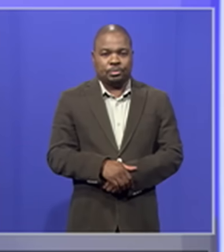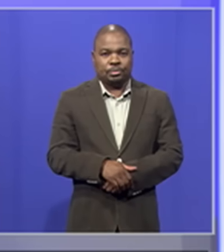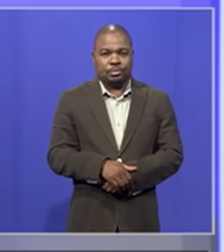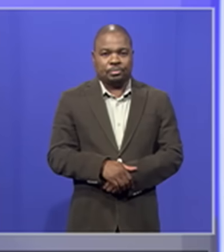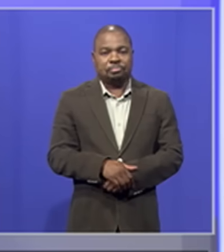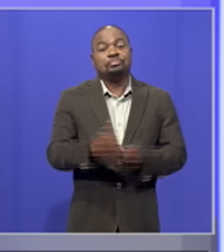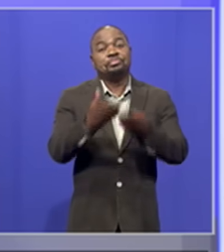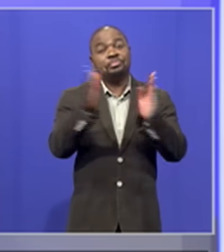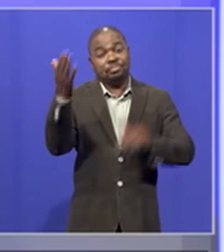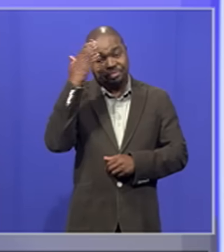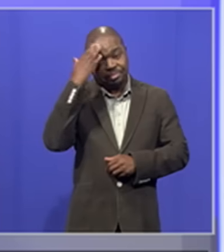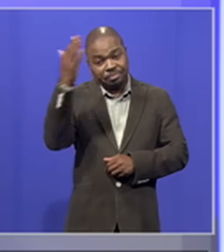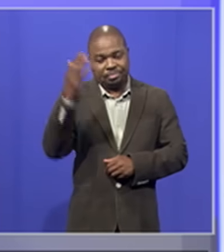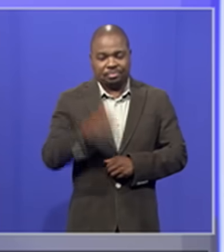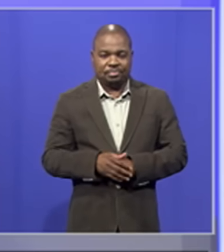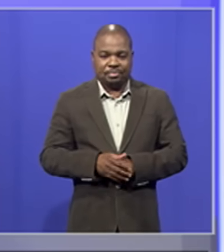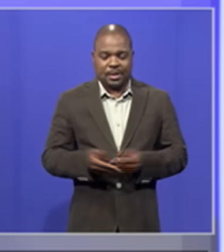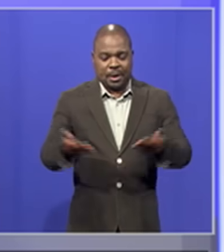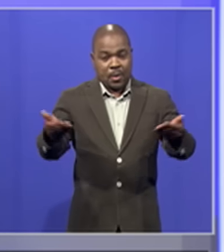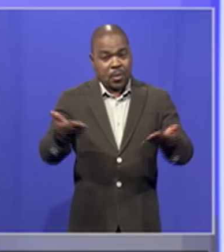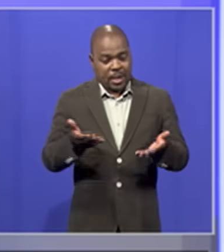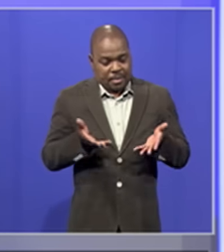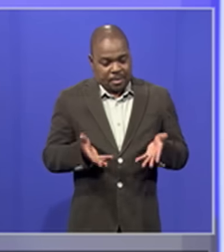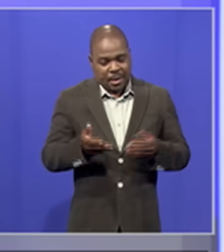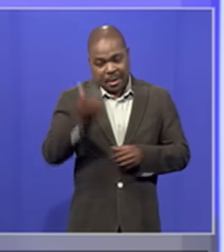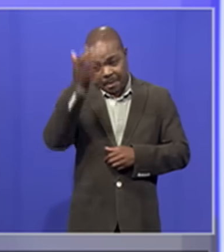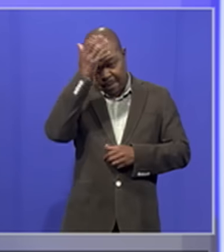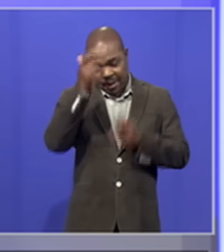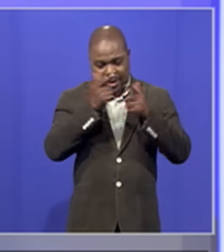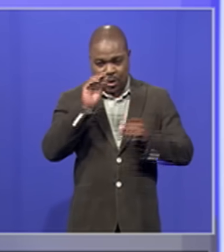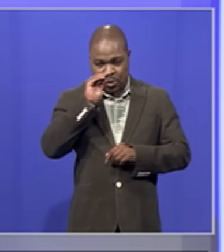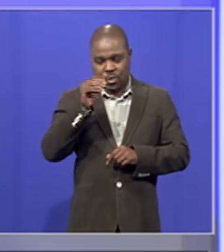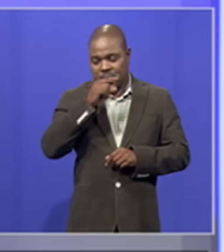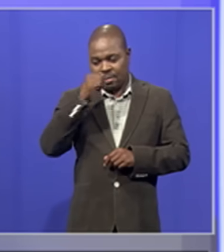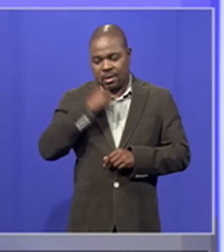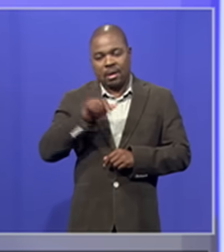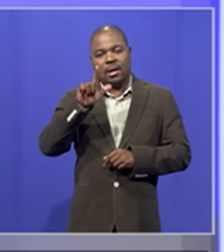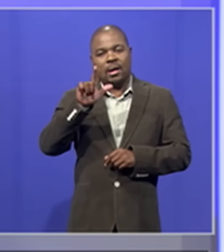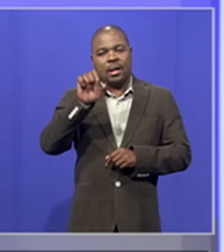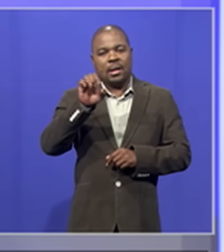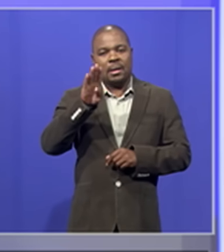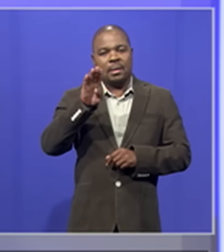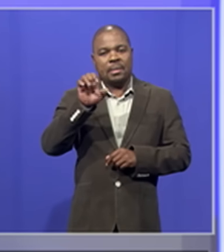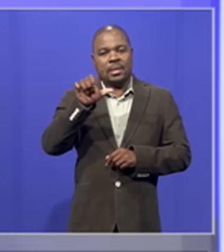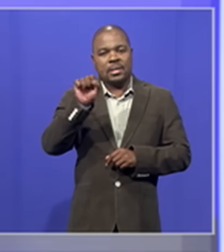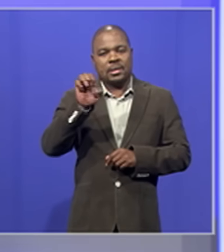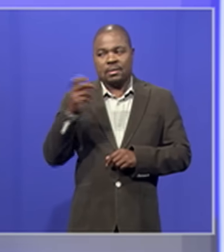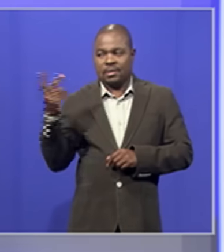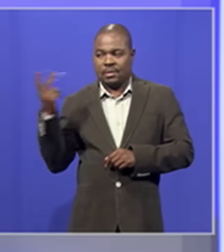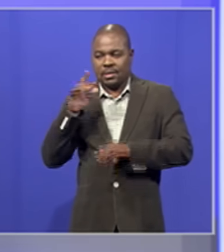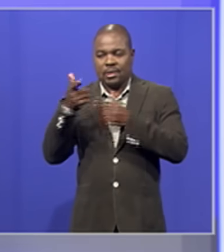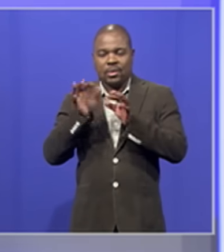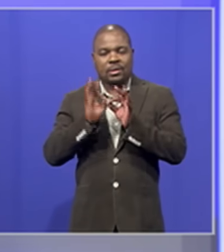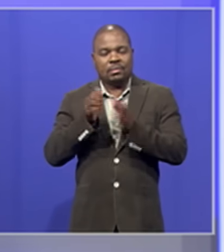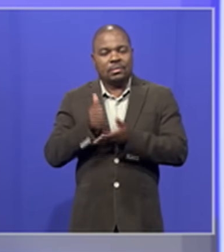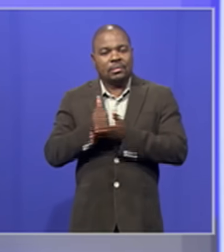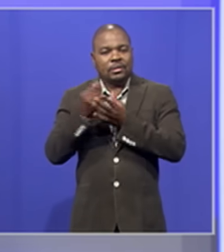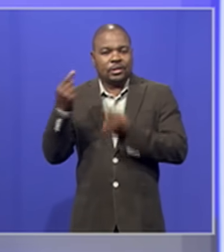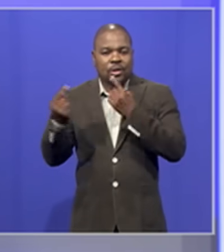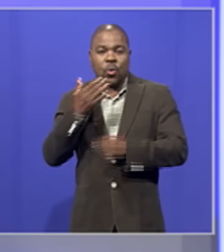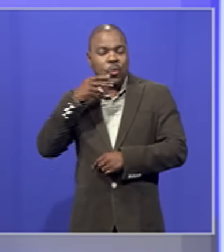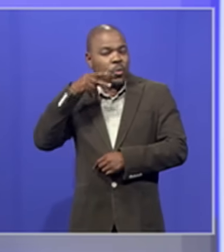Bešong thobela re a lamogela ditabeng tša leleme la Sepedi. Nna ke lebeseng ka dimengo me ke tla thušana le mofetoledi wa polelo ya diatla wa rrao ka